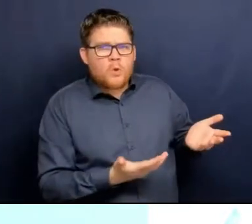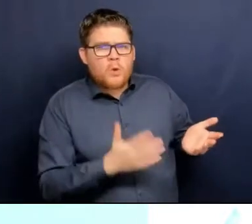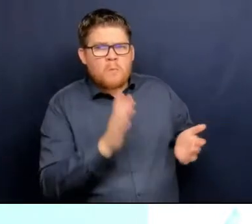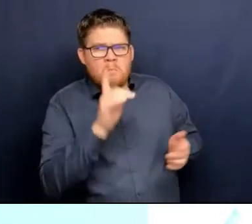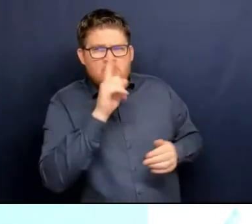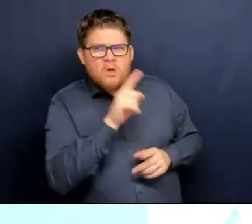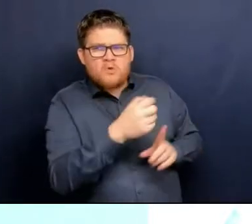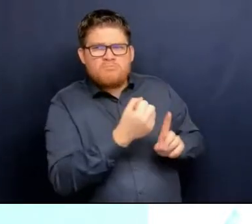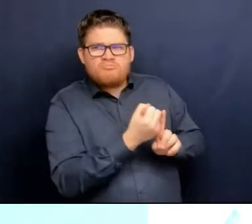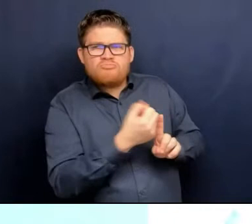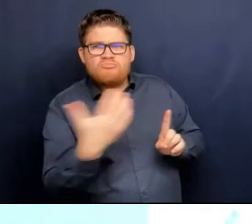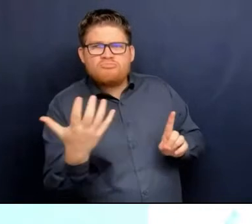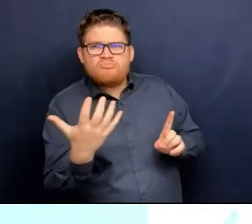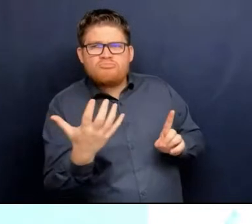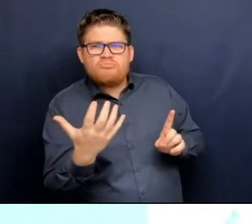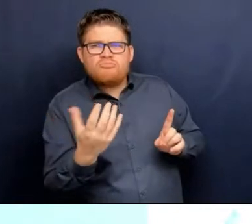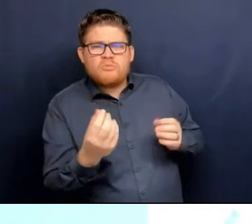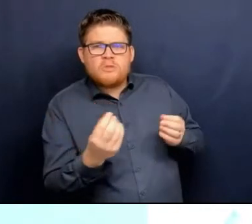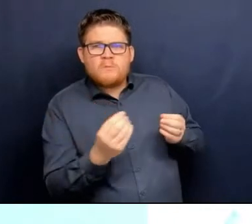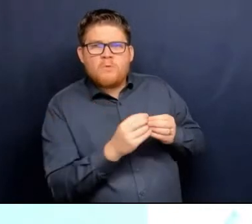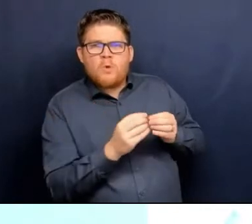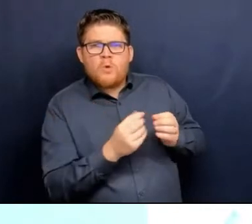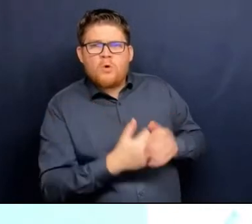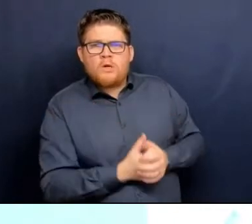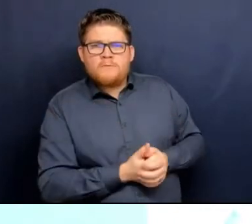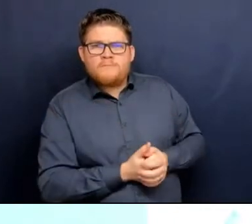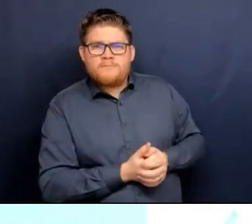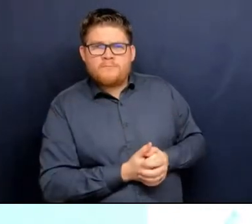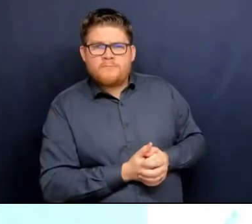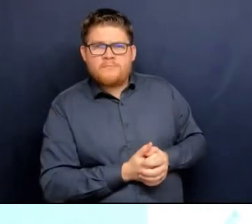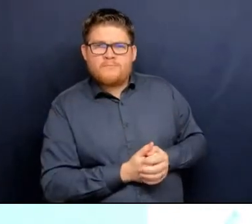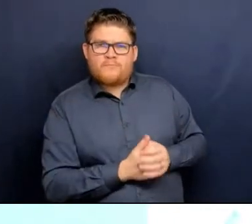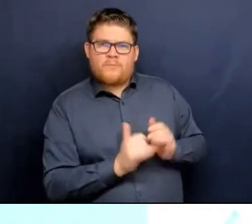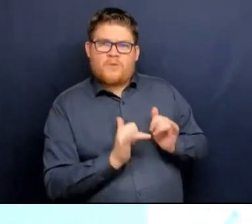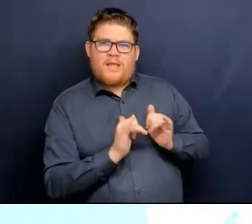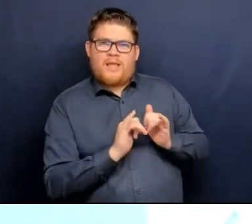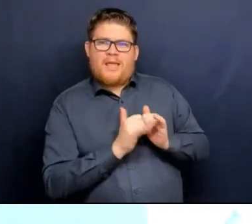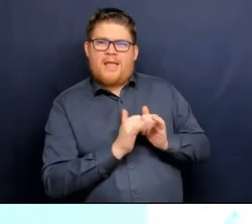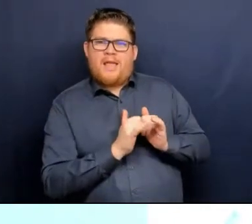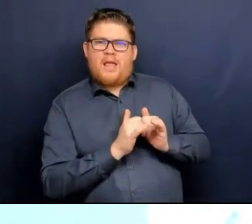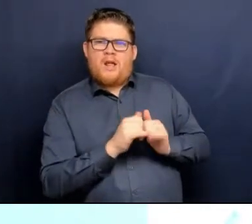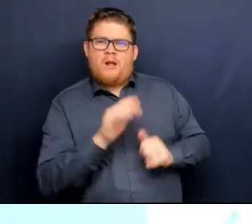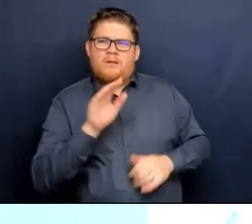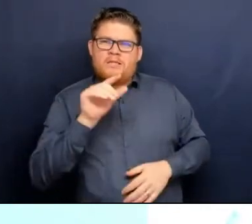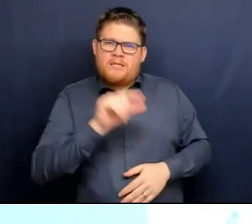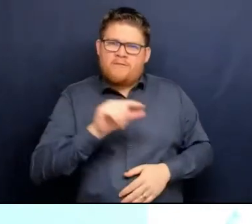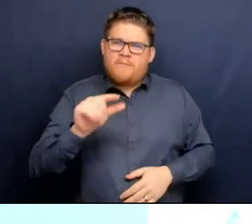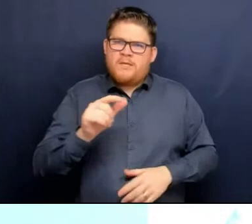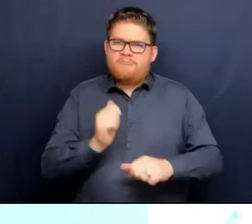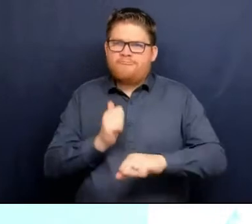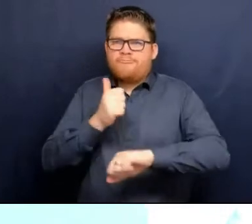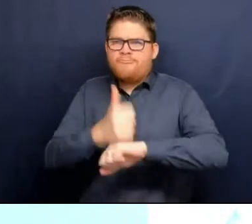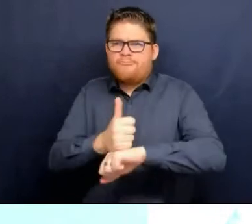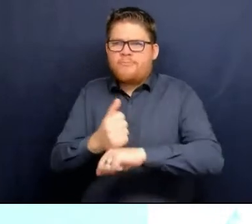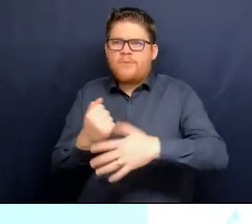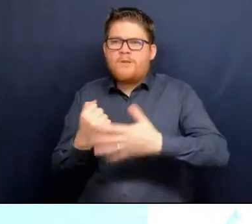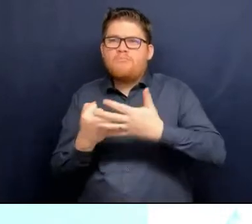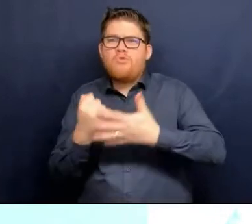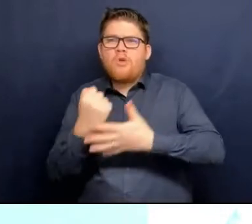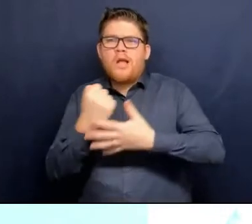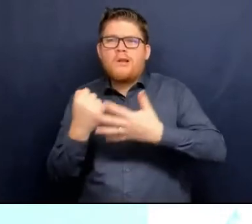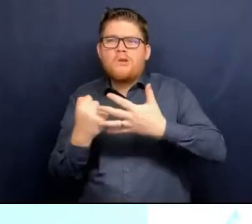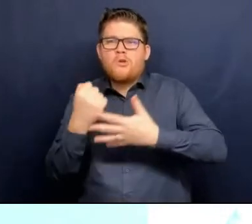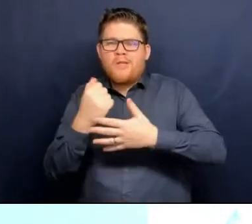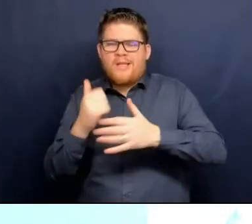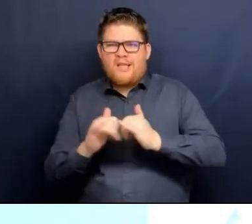see, say, priorities being set within that, or where you hope to be 5 years from now? Well, I hope to be further down the